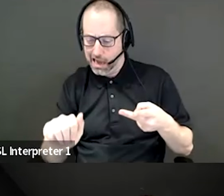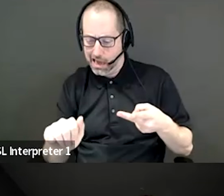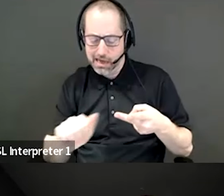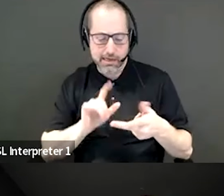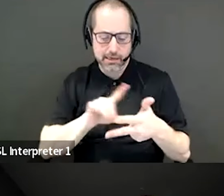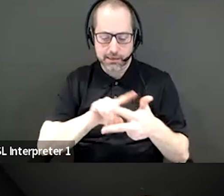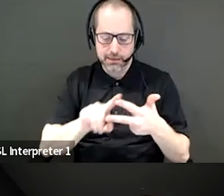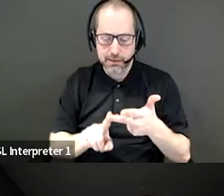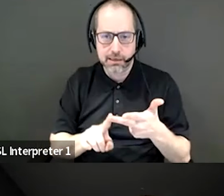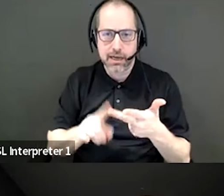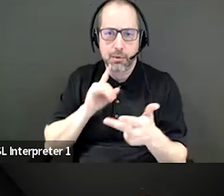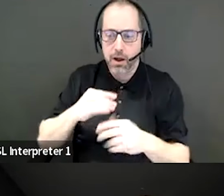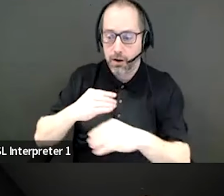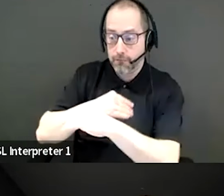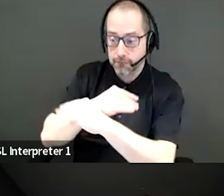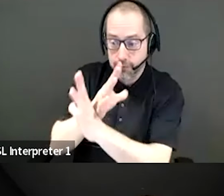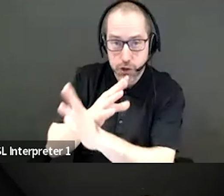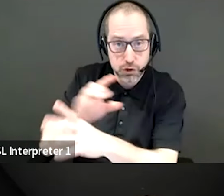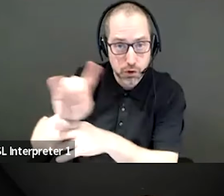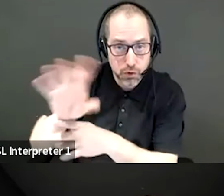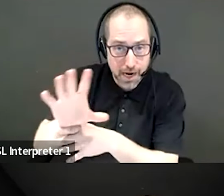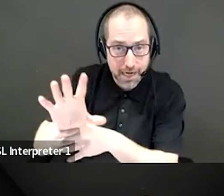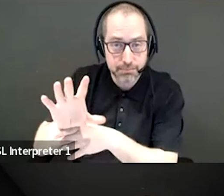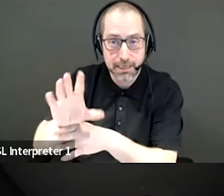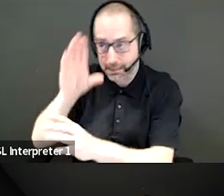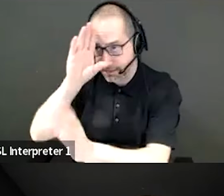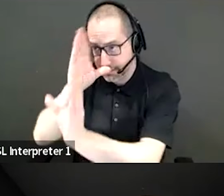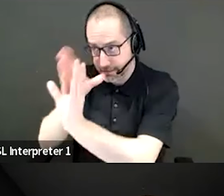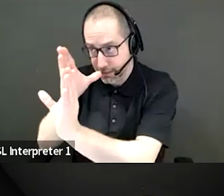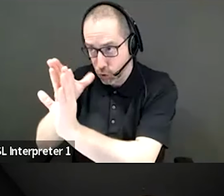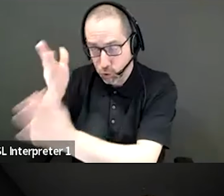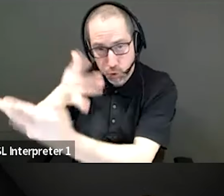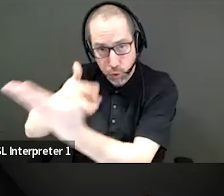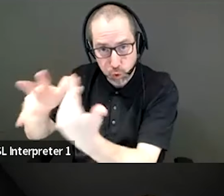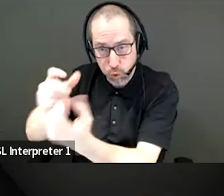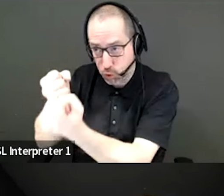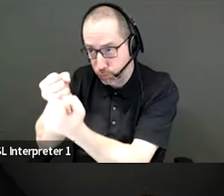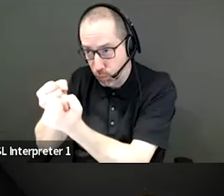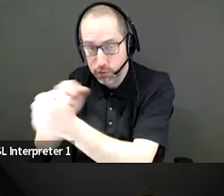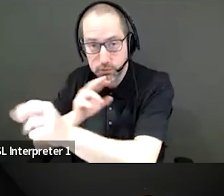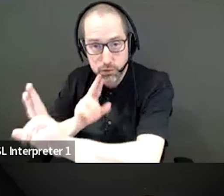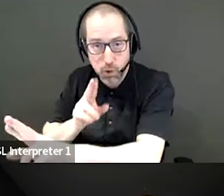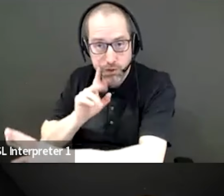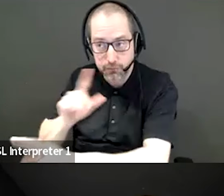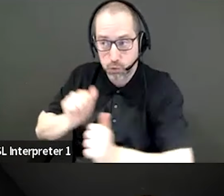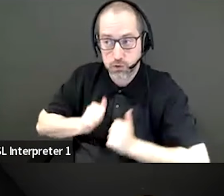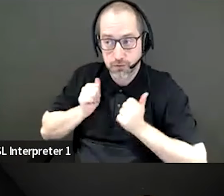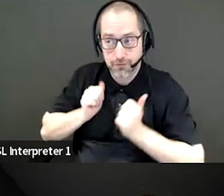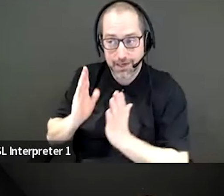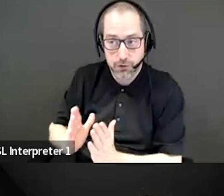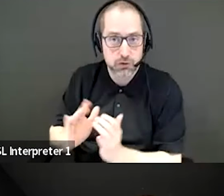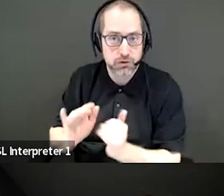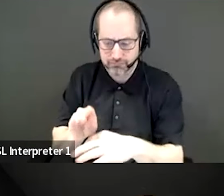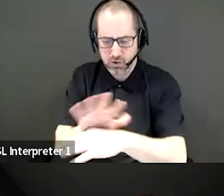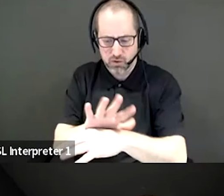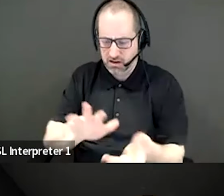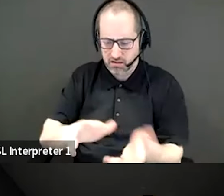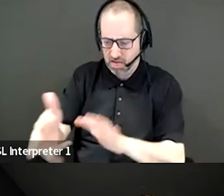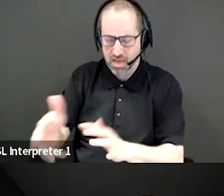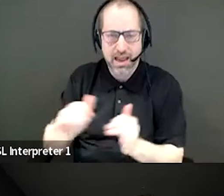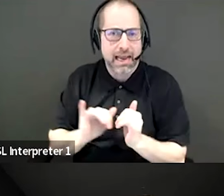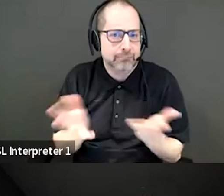virtual harassment, psychosocial supports required, and responses for survivors. It